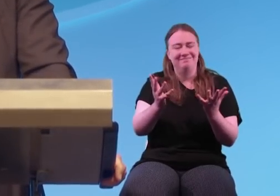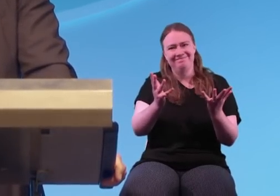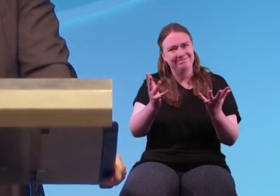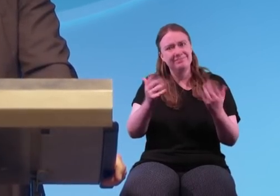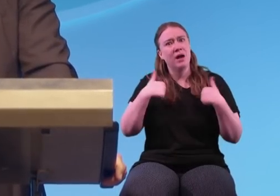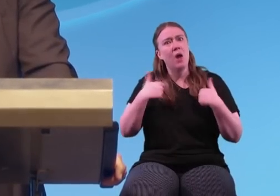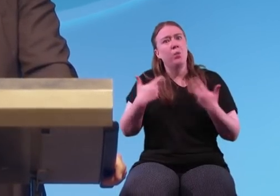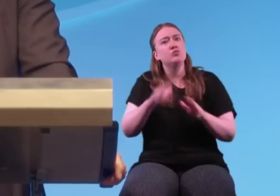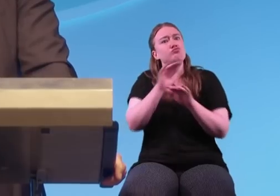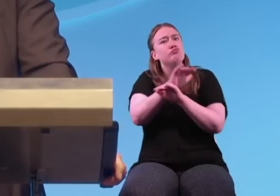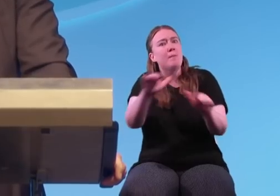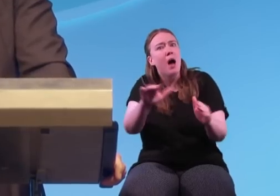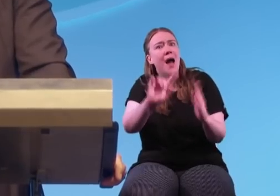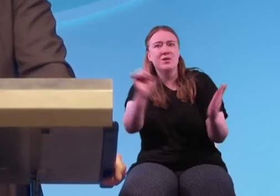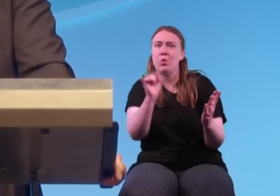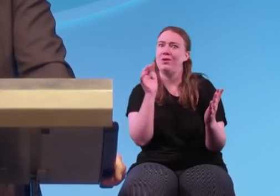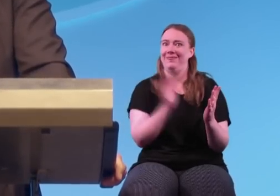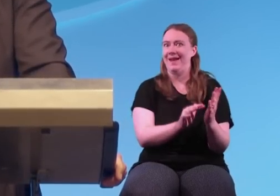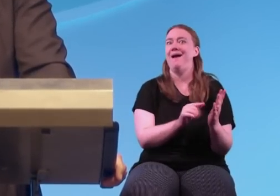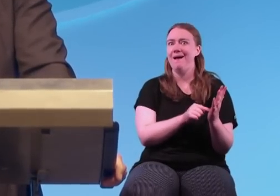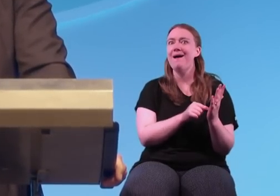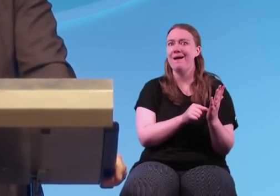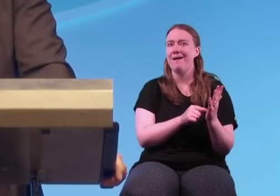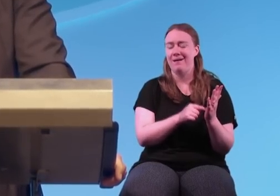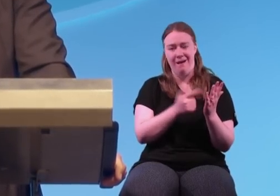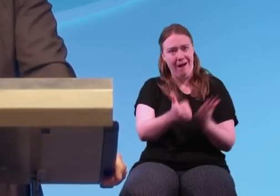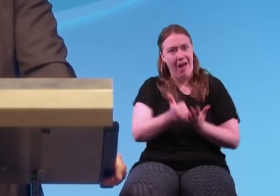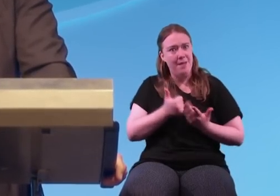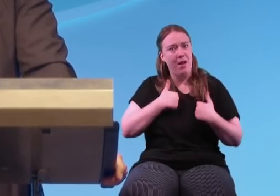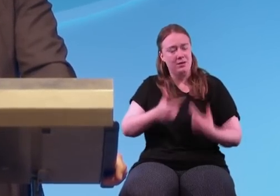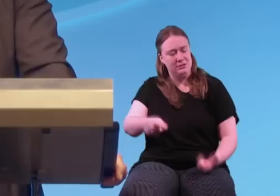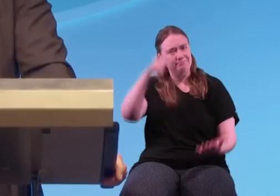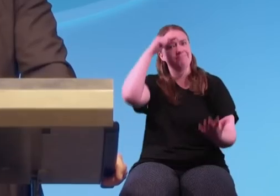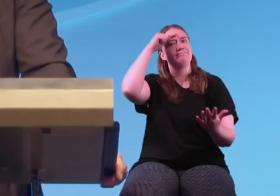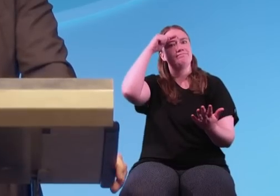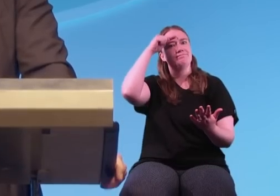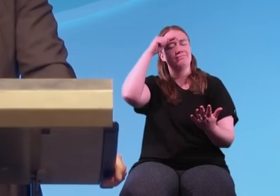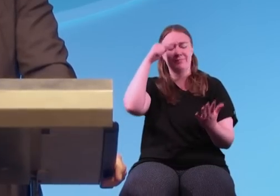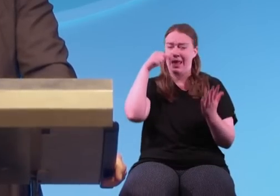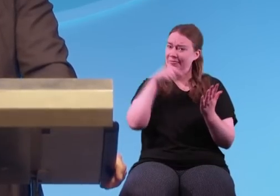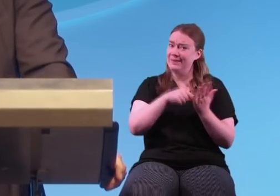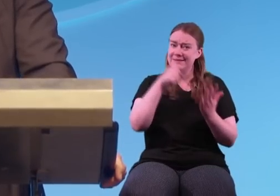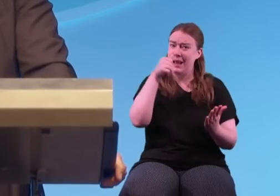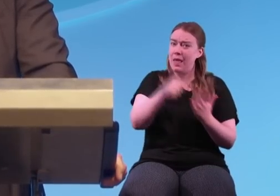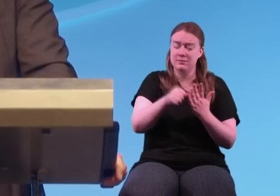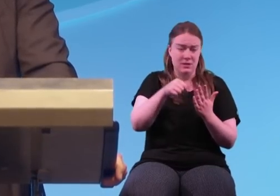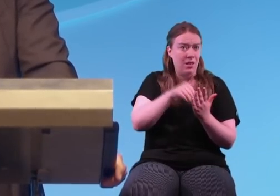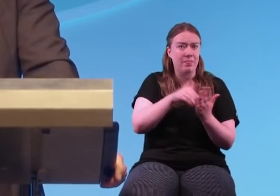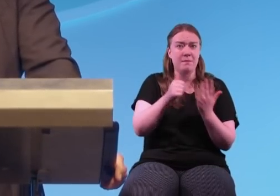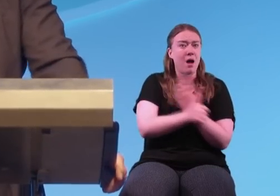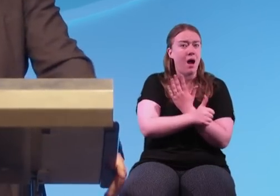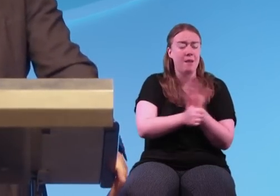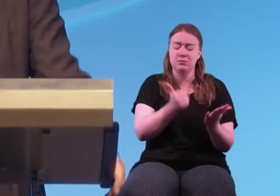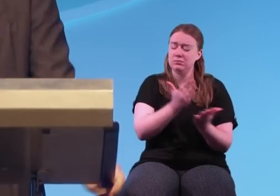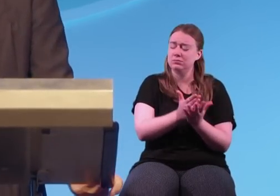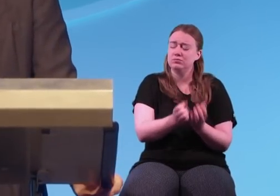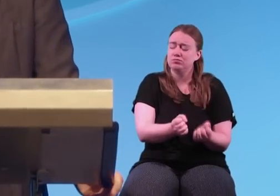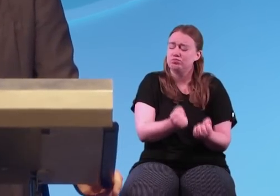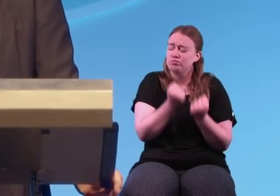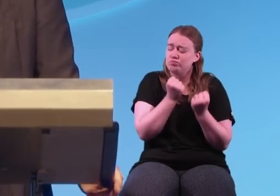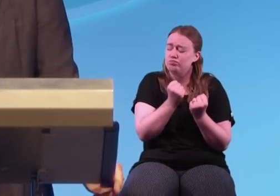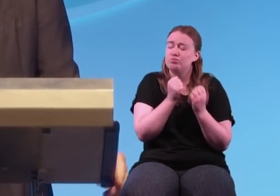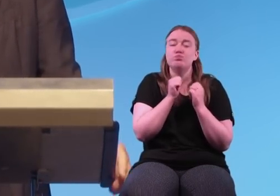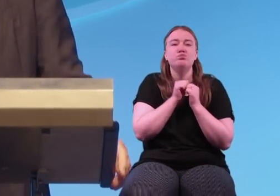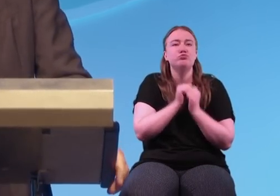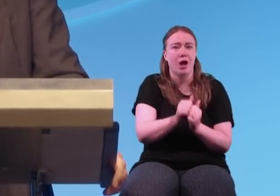forget. We know, I think, that this letter is a precious letter, made all the more precious because, by all